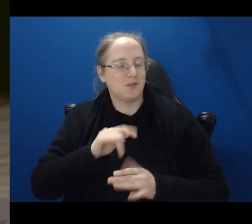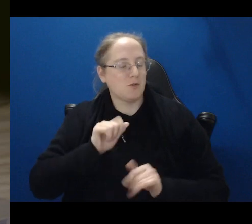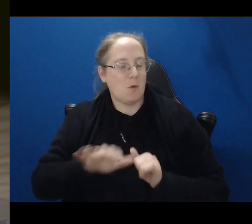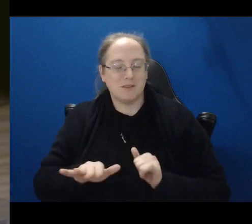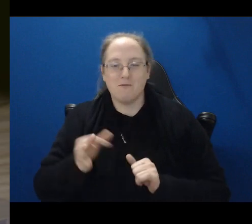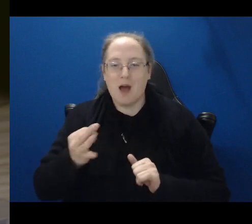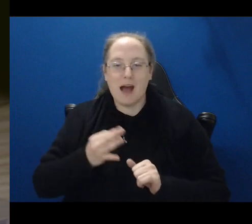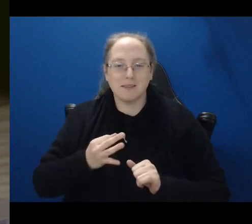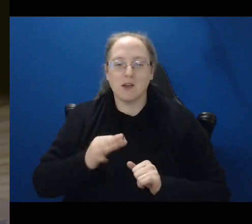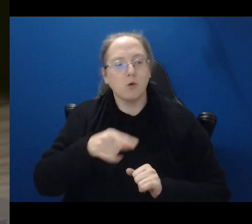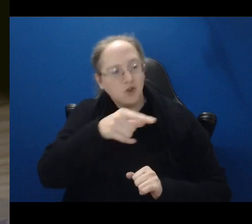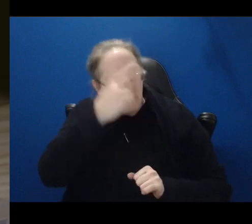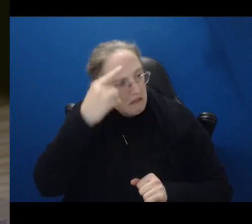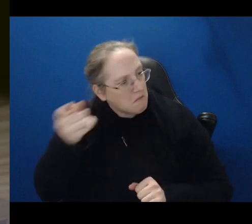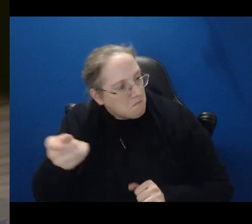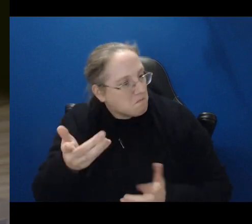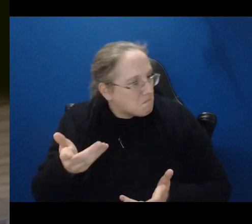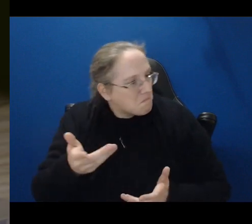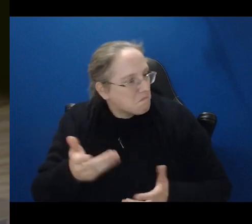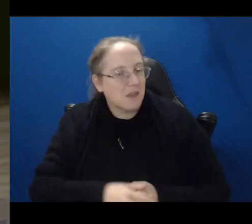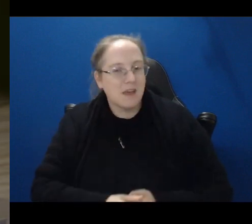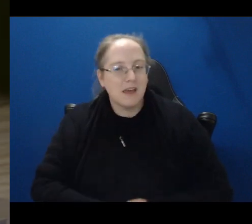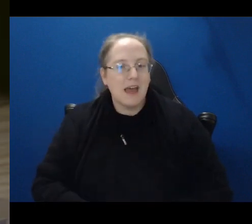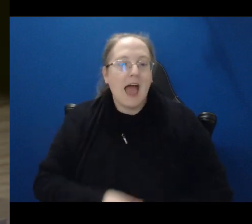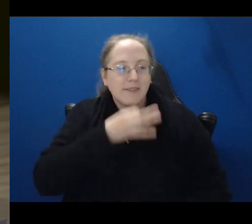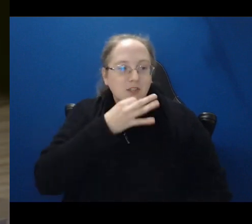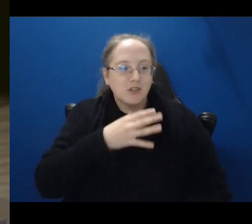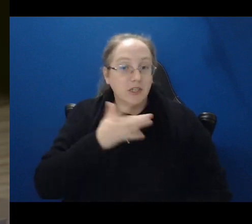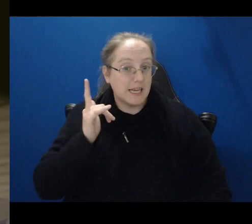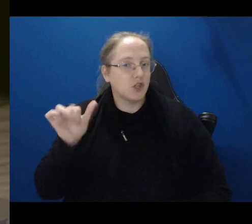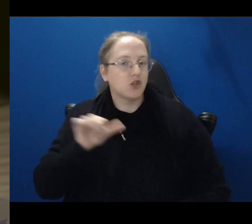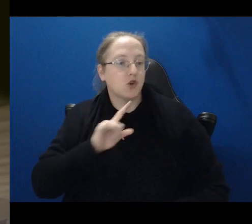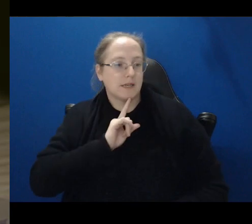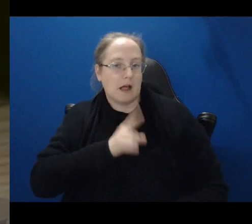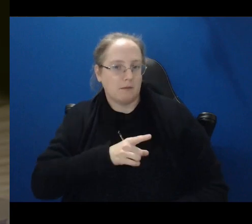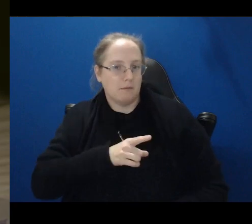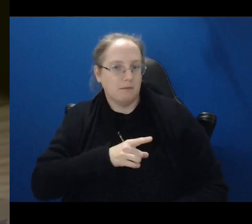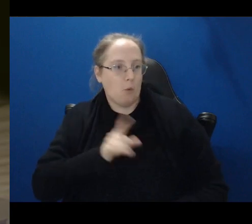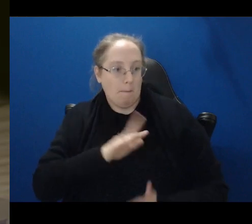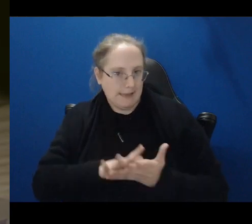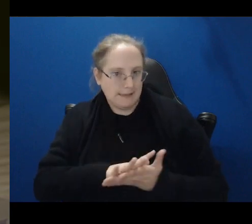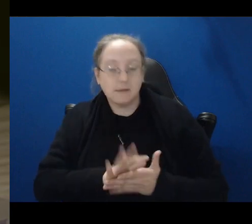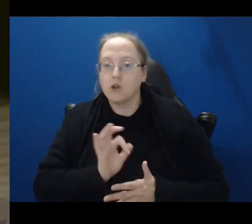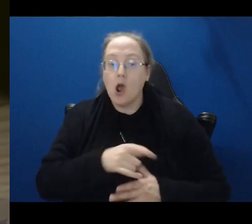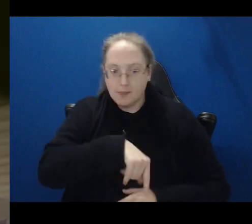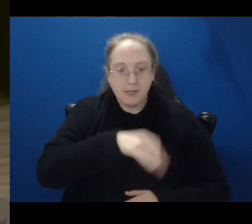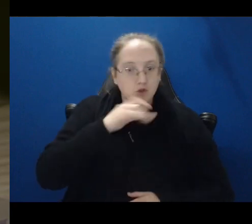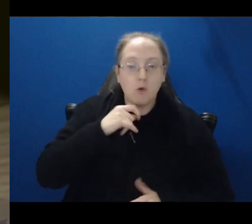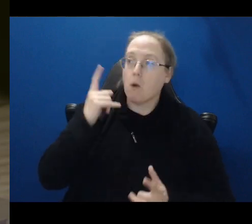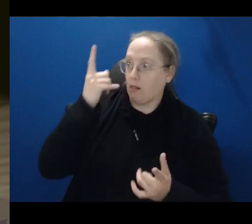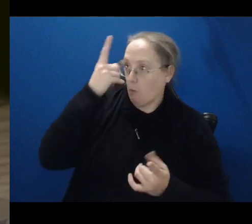think about this? And instead of being told by the teacher, they'll tell you straight what it is, and it's so honest and